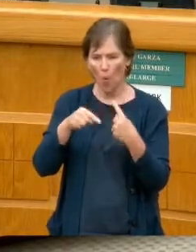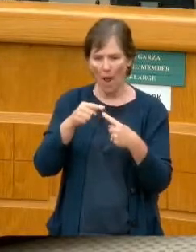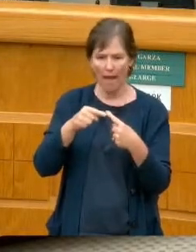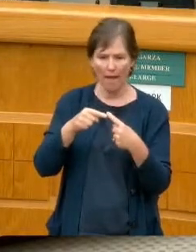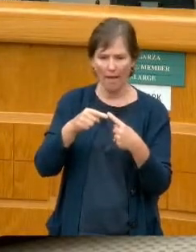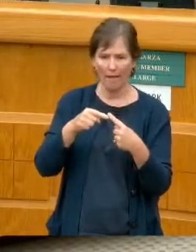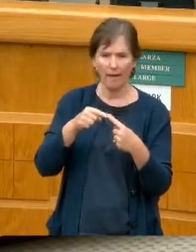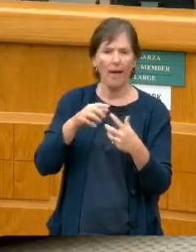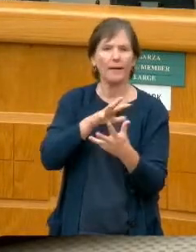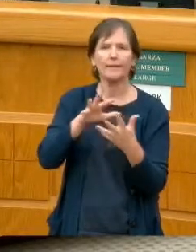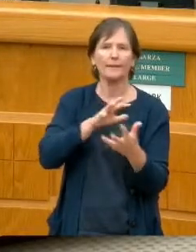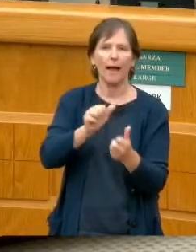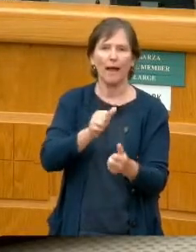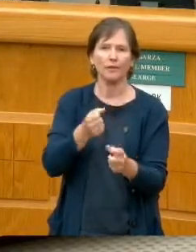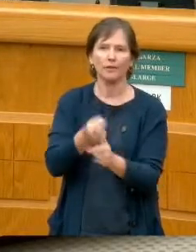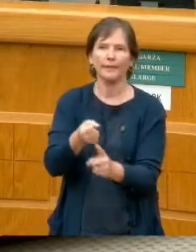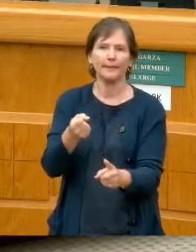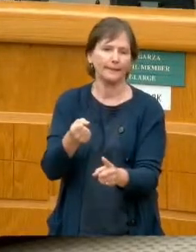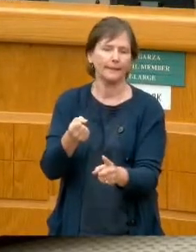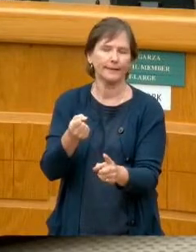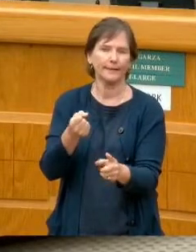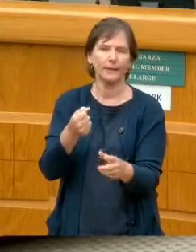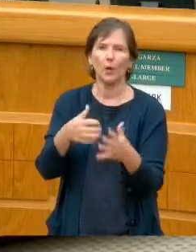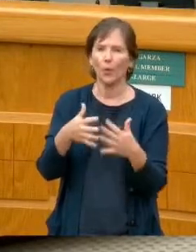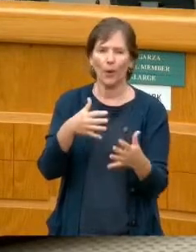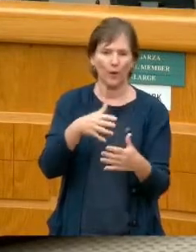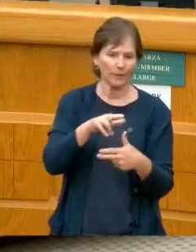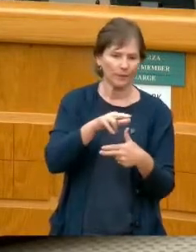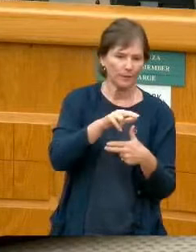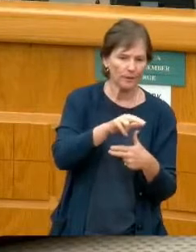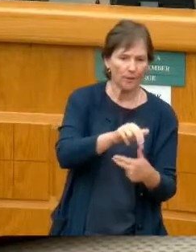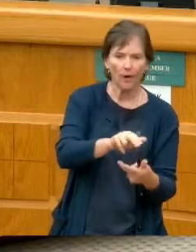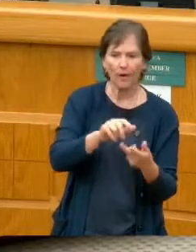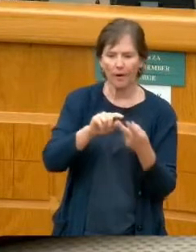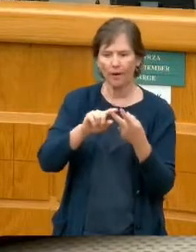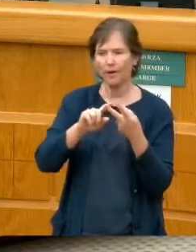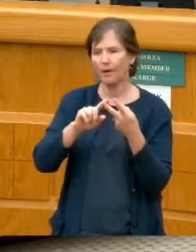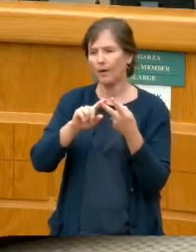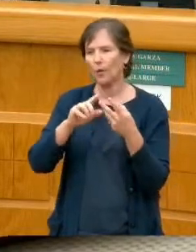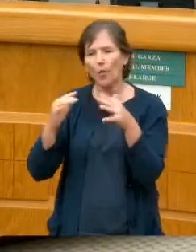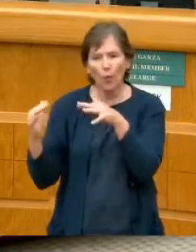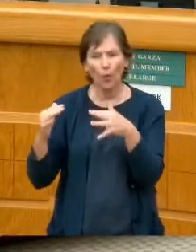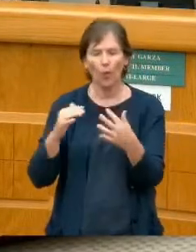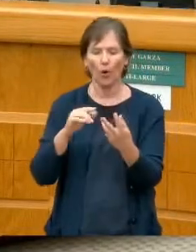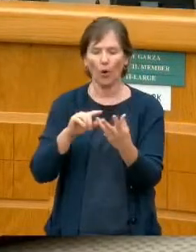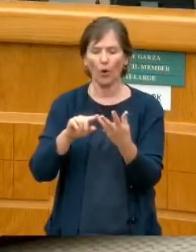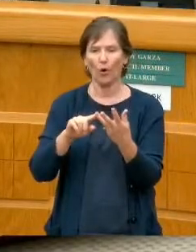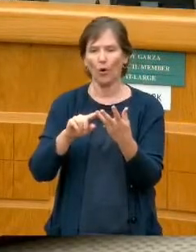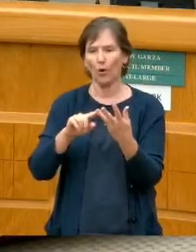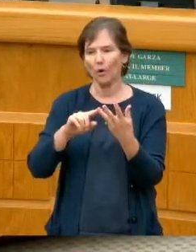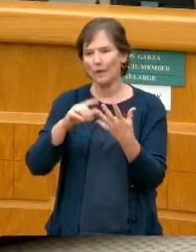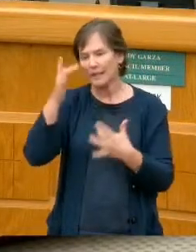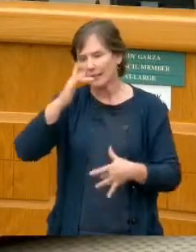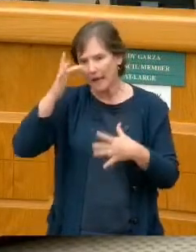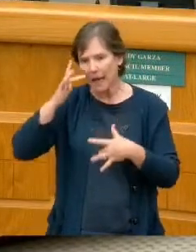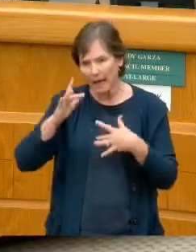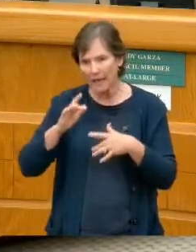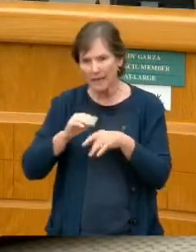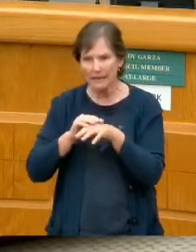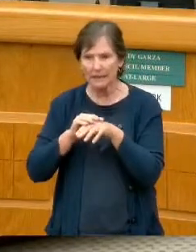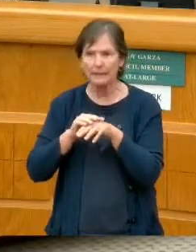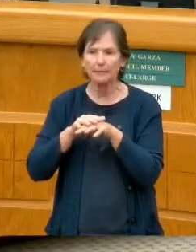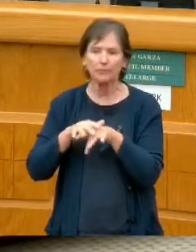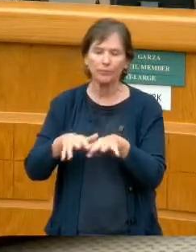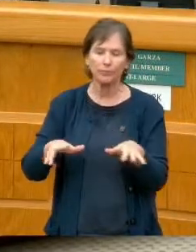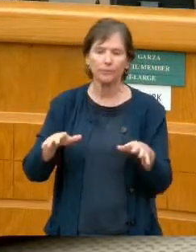world have received, since 1984, the help and aid from the International Medical Corps. There will be supporting